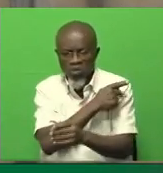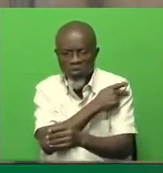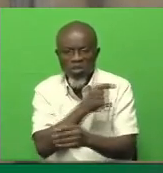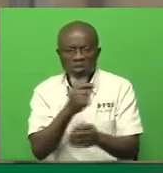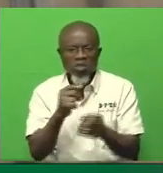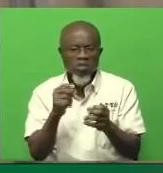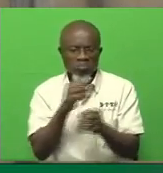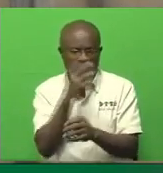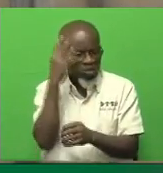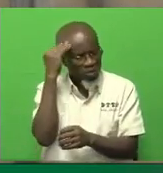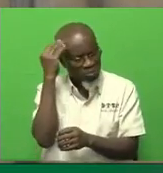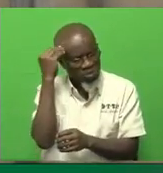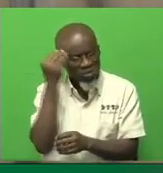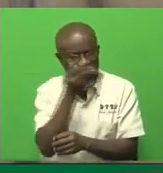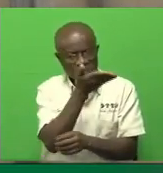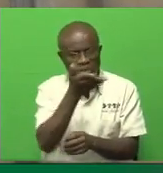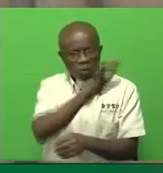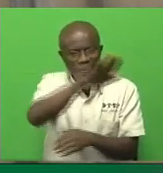Rhys